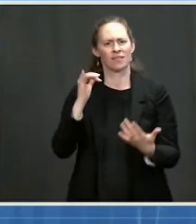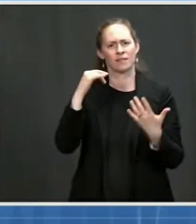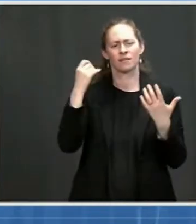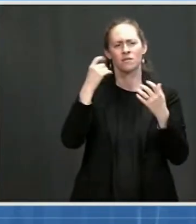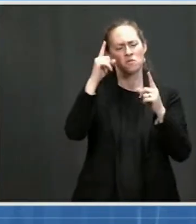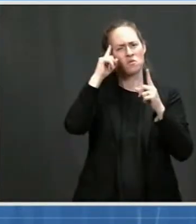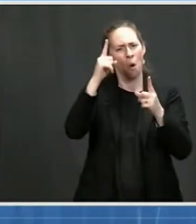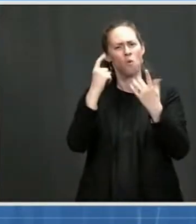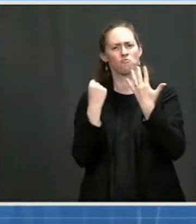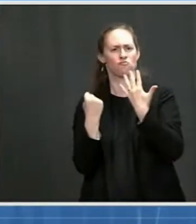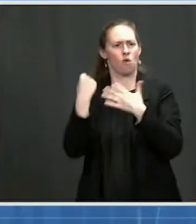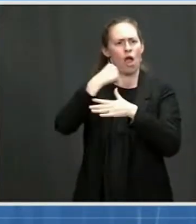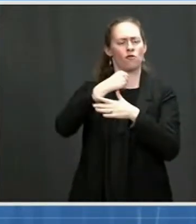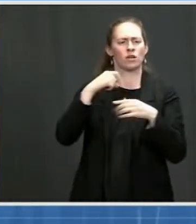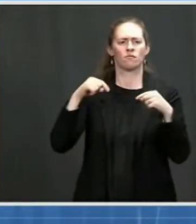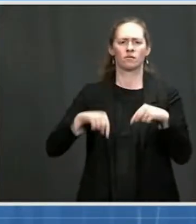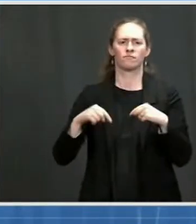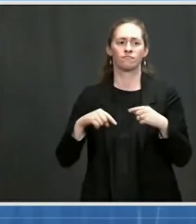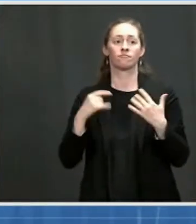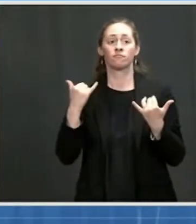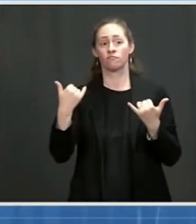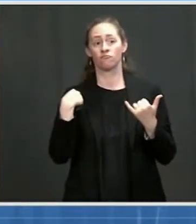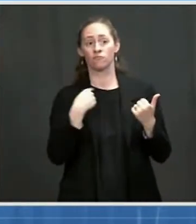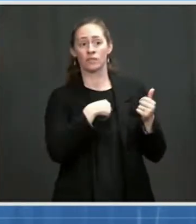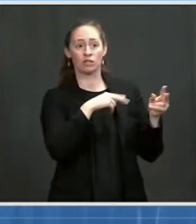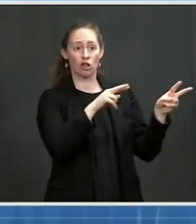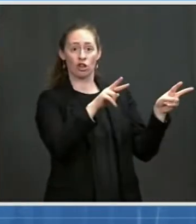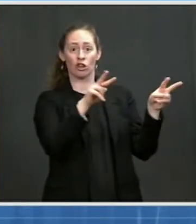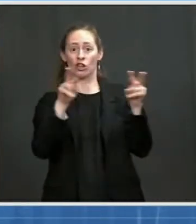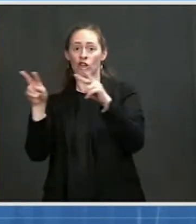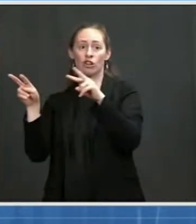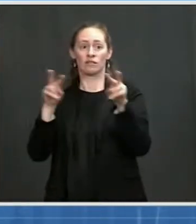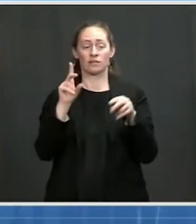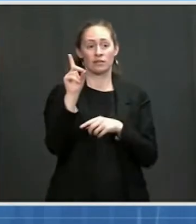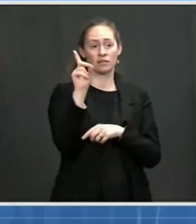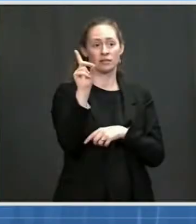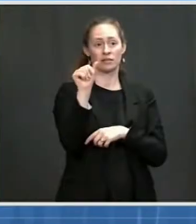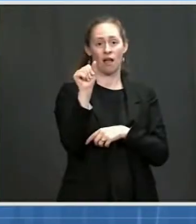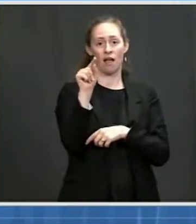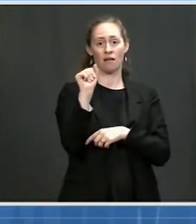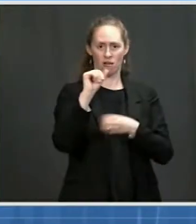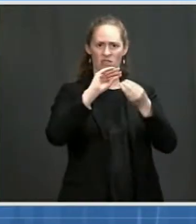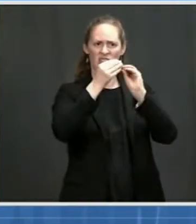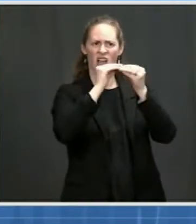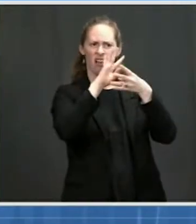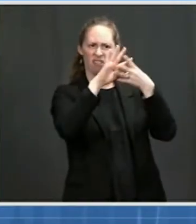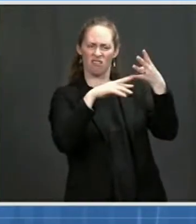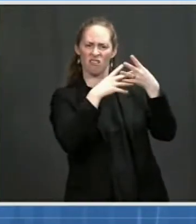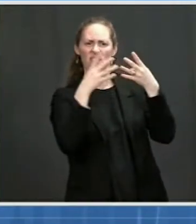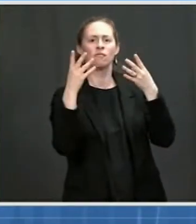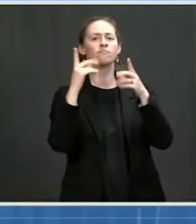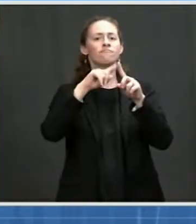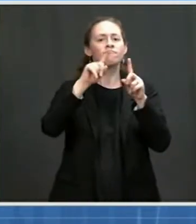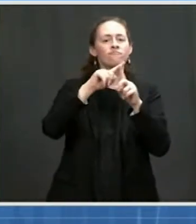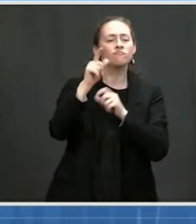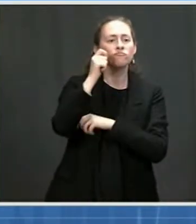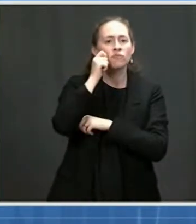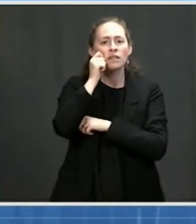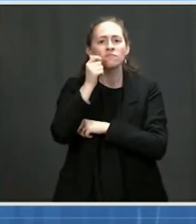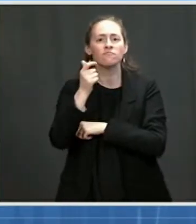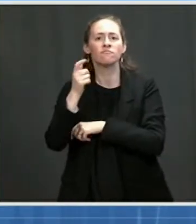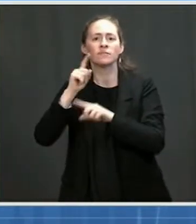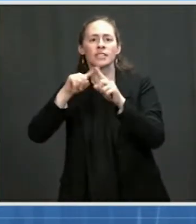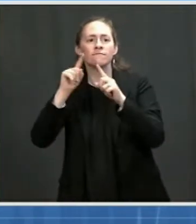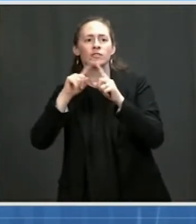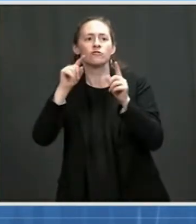we look at our national data now on race ethnicity, it continues to suggest close to the majority of first vaccine doses